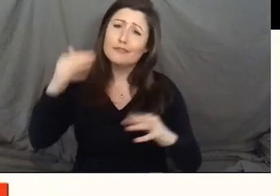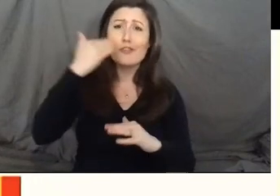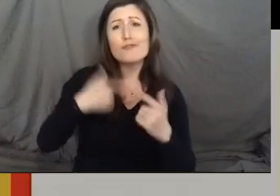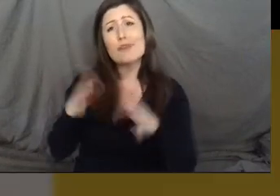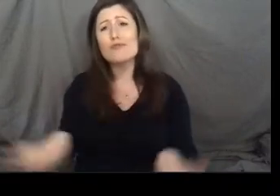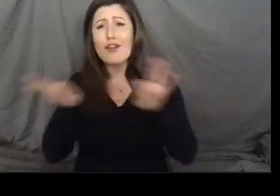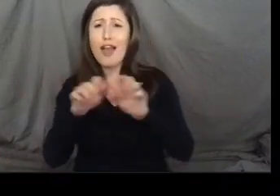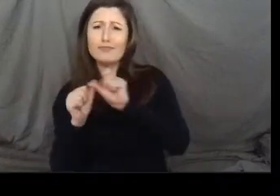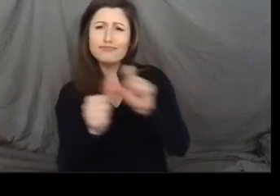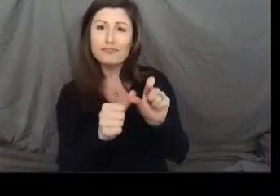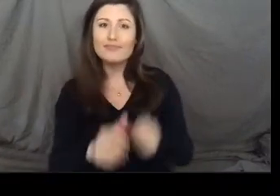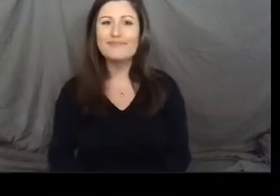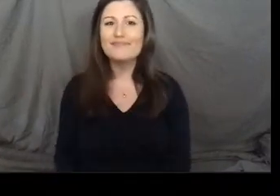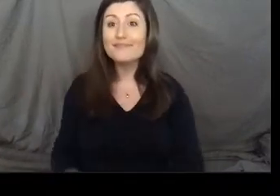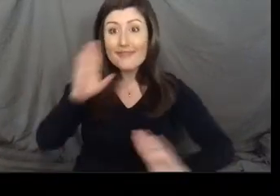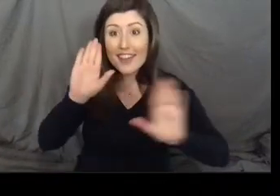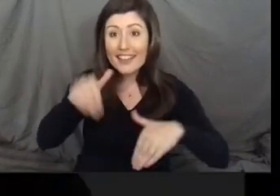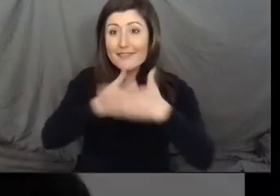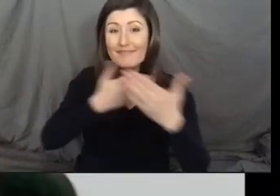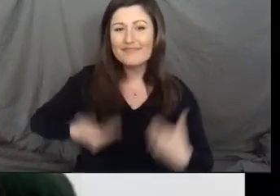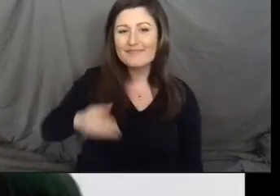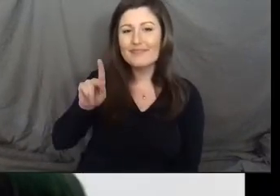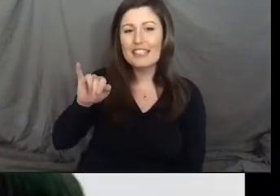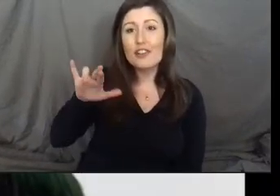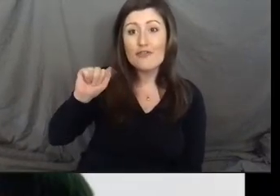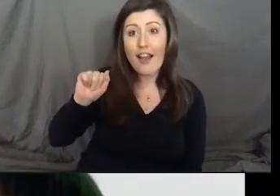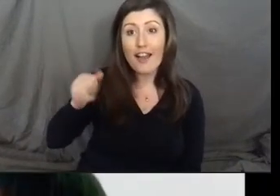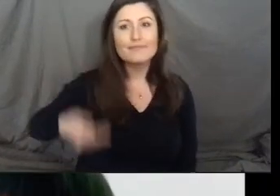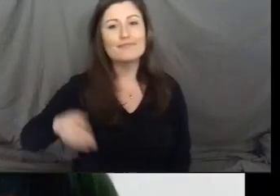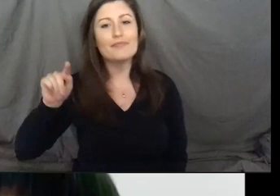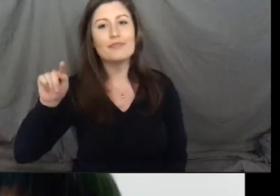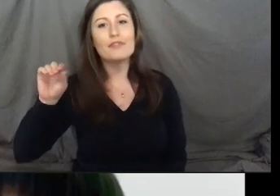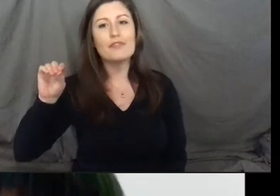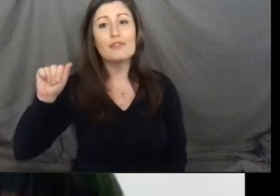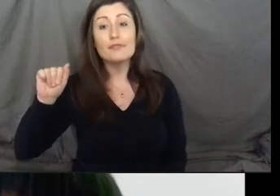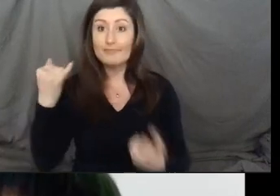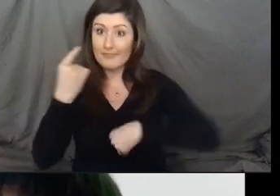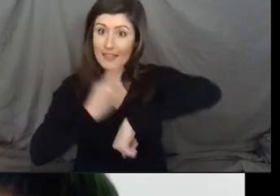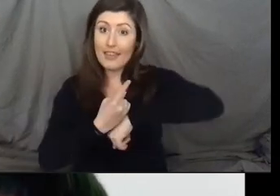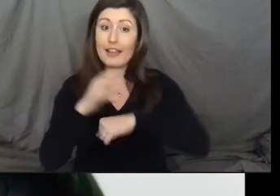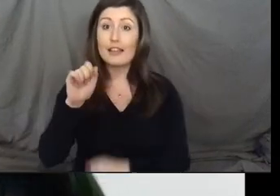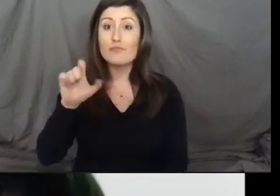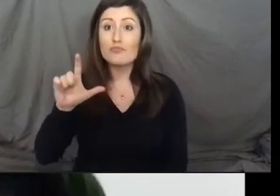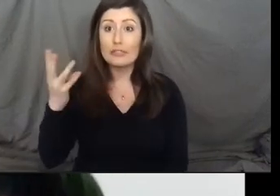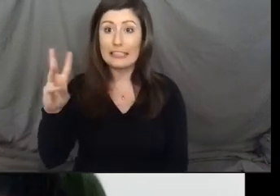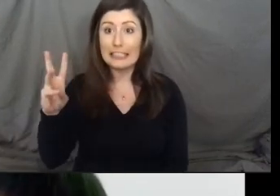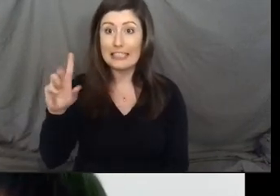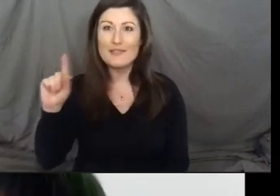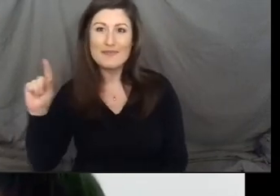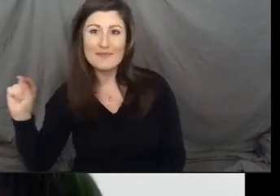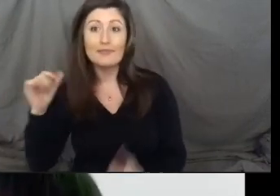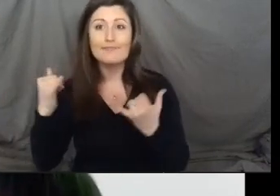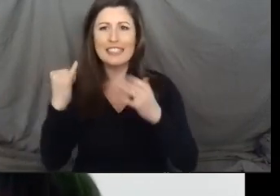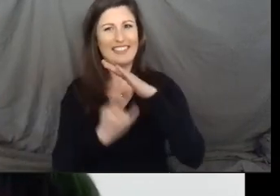Pick it up. I've been on the flight since. Hey, T-Rich, it's Kier. And I'm Tal. Today is April 16, 2020, and you're watching the quarantine version of